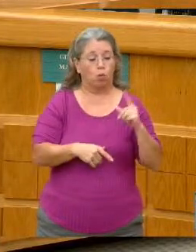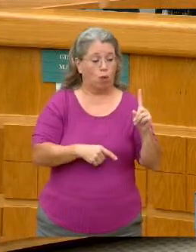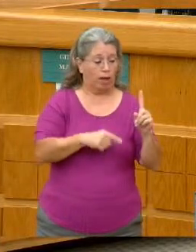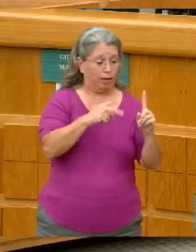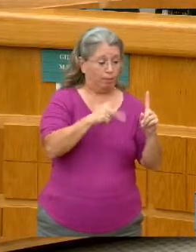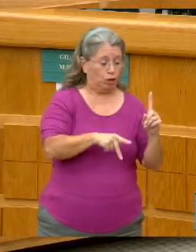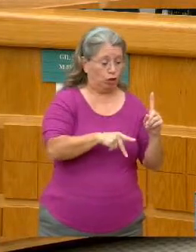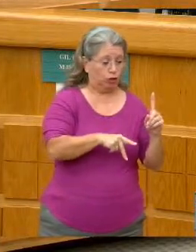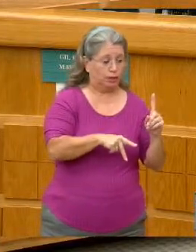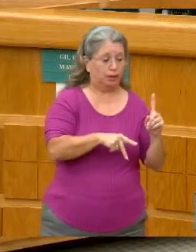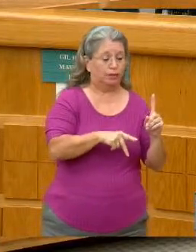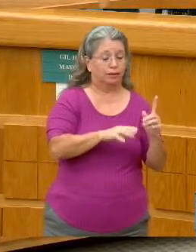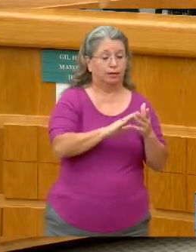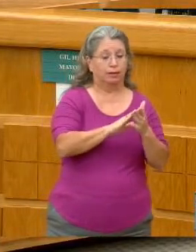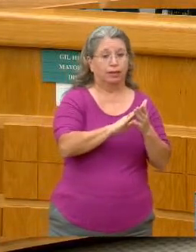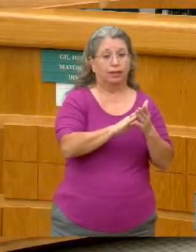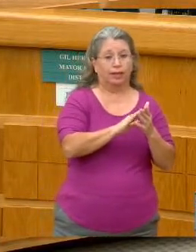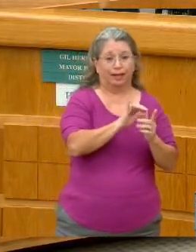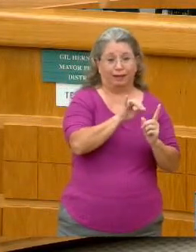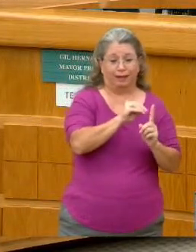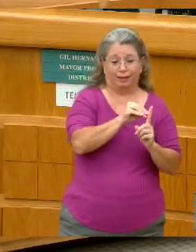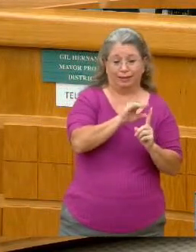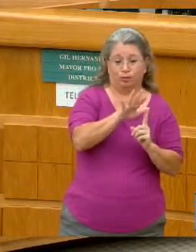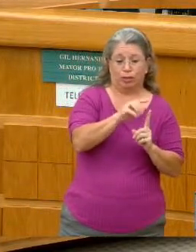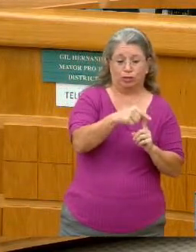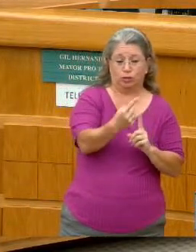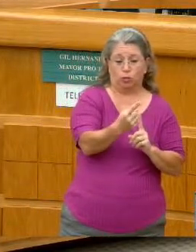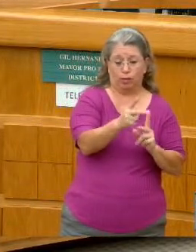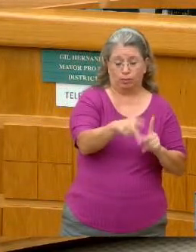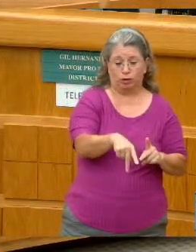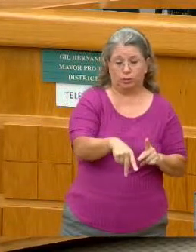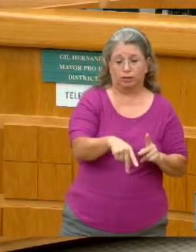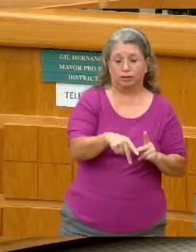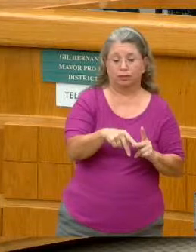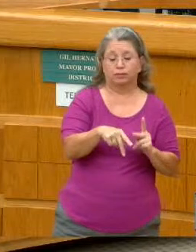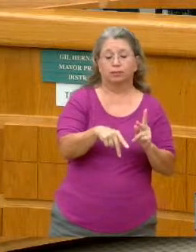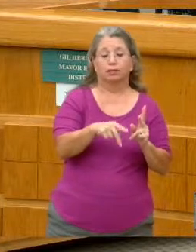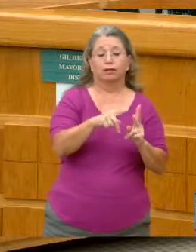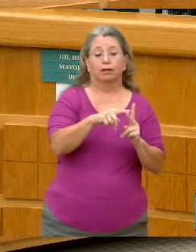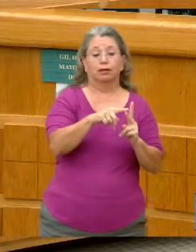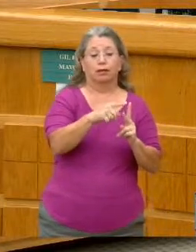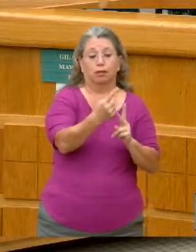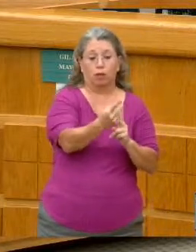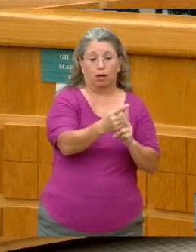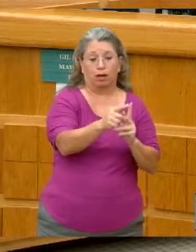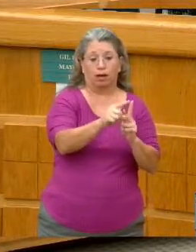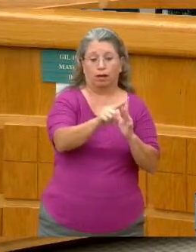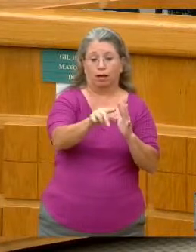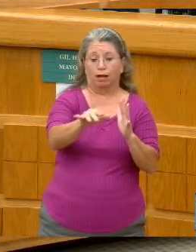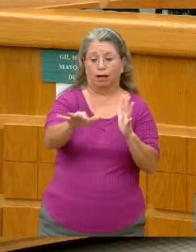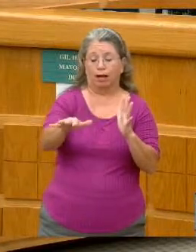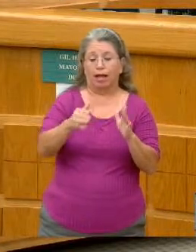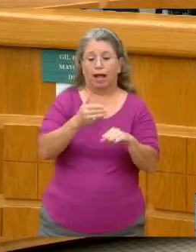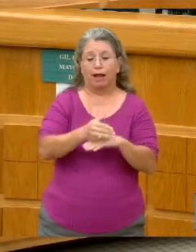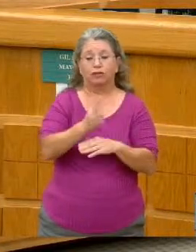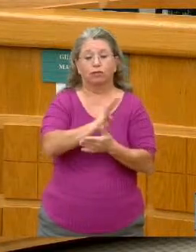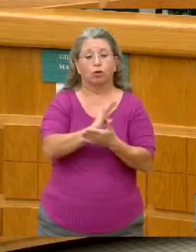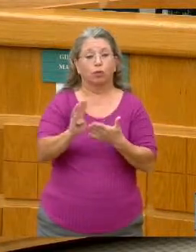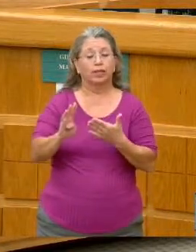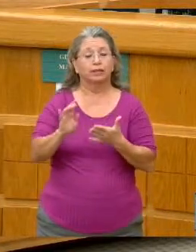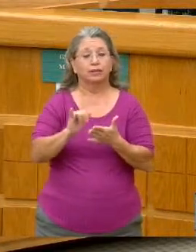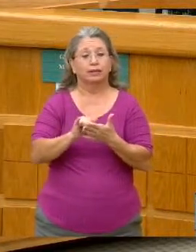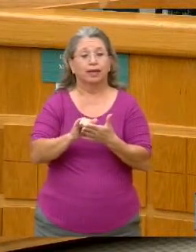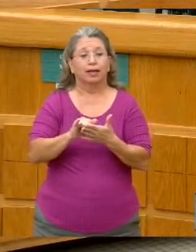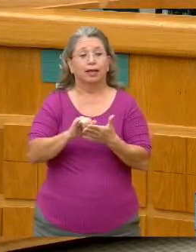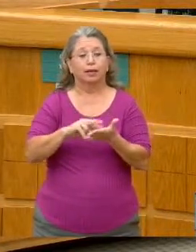week, another person's infected. After 3 weeks, another person is infected. And after 4 weeks, 5 total people were infected. Now this doesn't sound